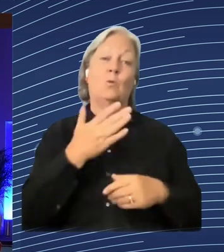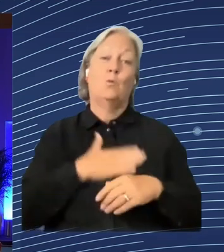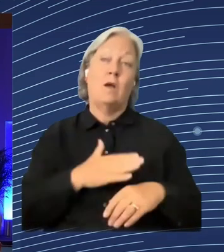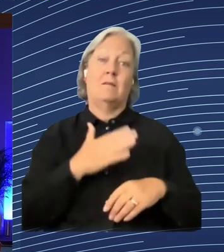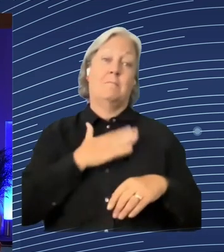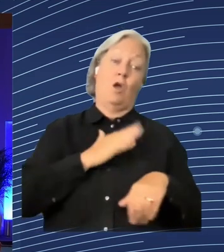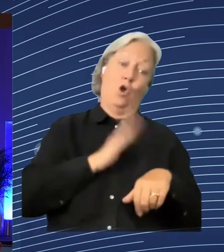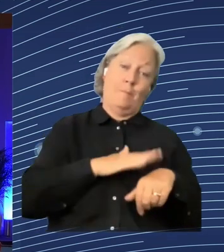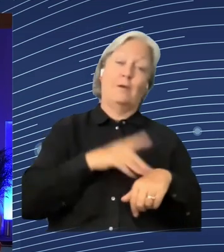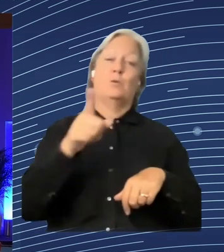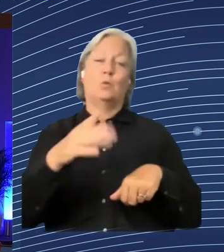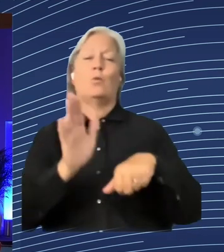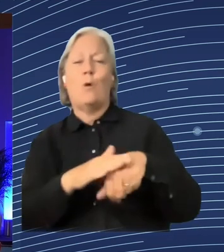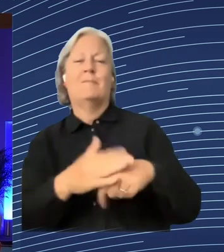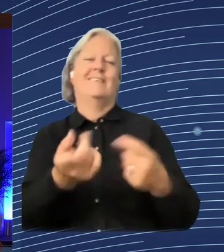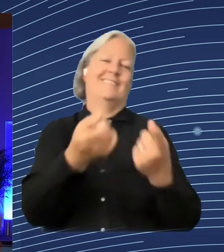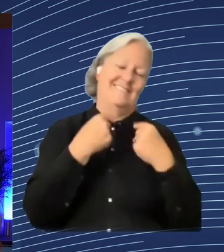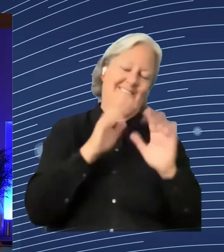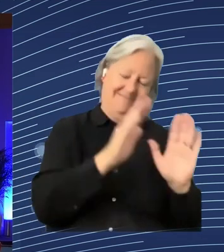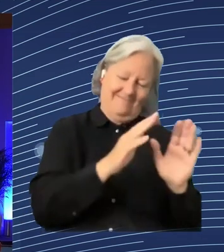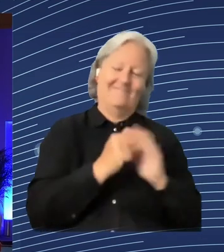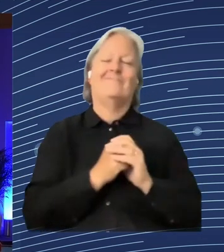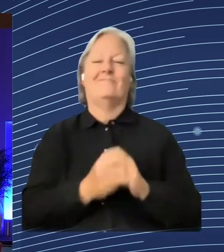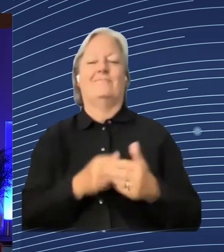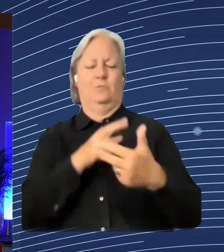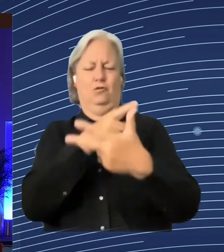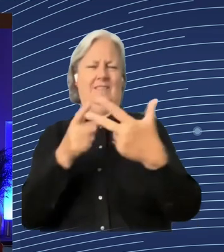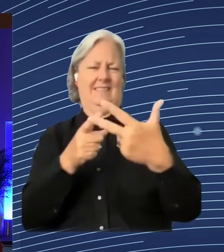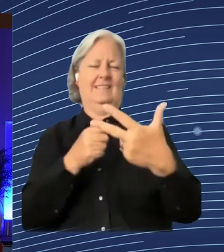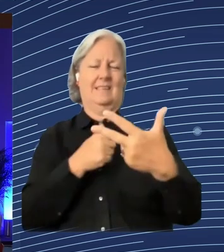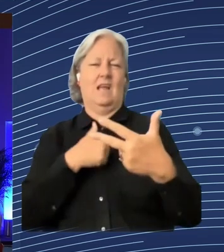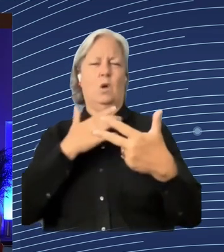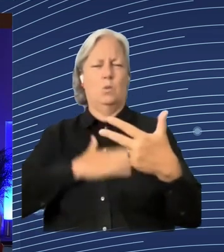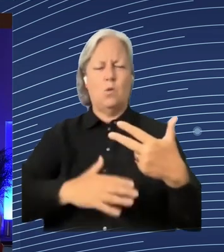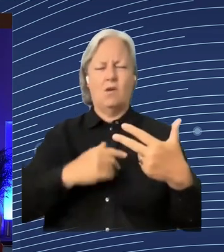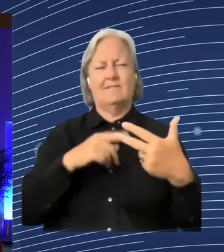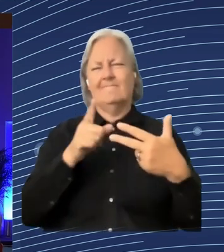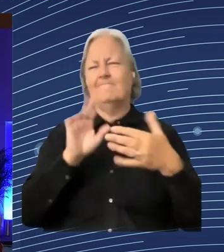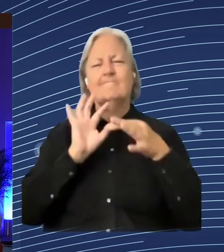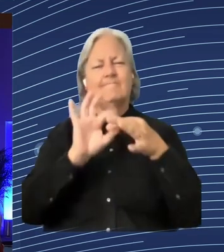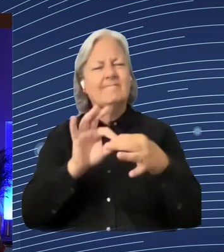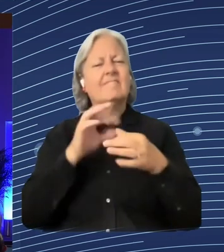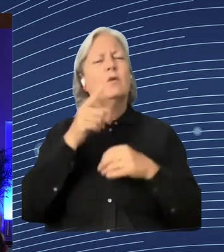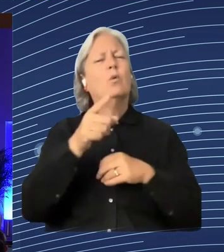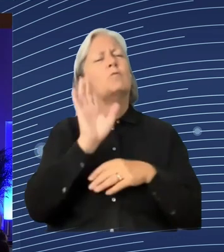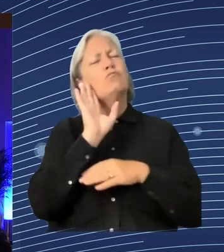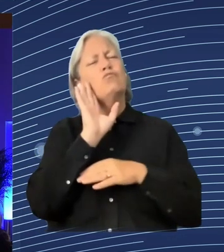the question to all three, I try to make a connection between what we heard yesterday,